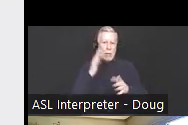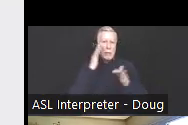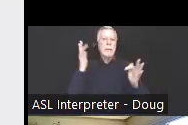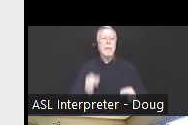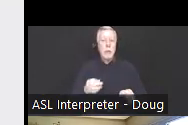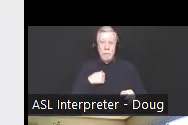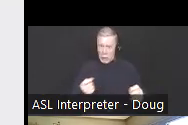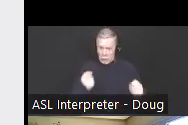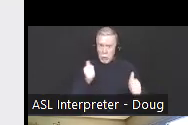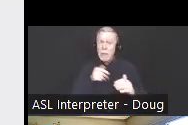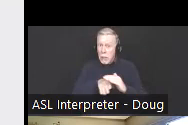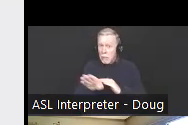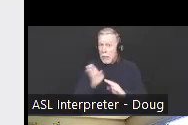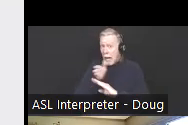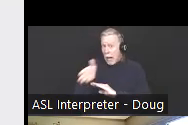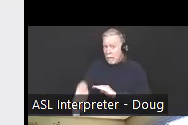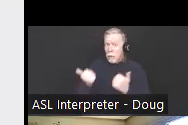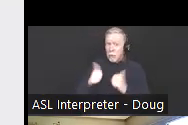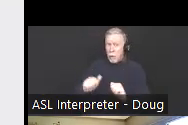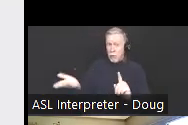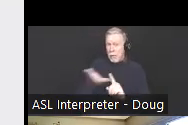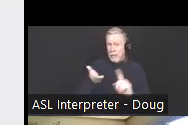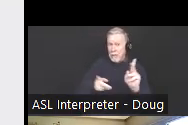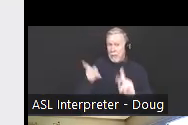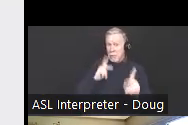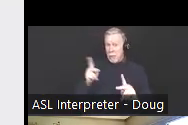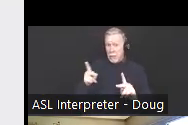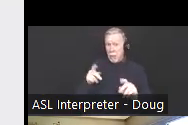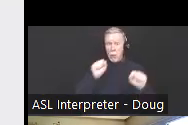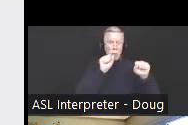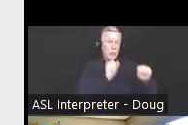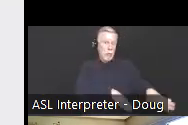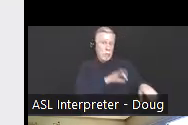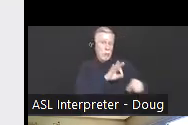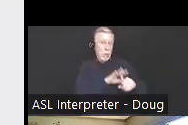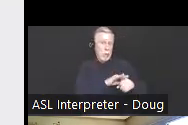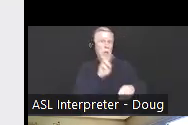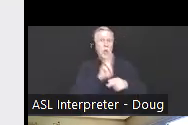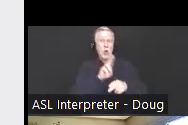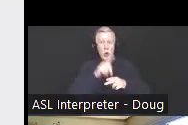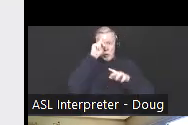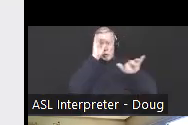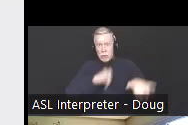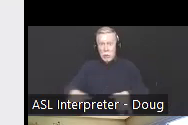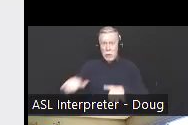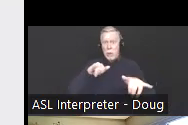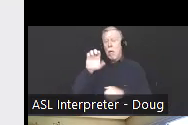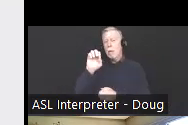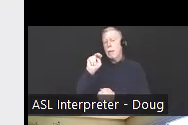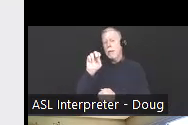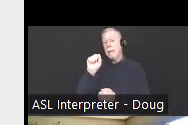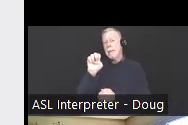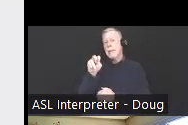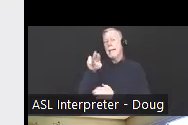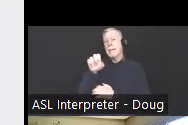afterwards and try to convince people that we go to a consensus model. But what that says to people is there is an effort